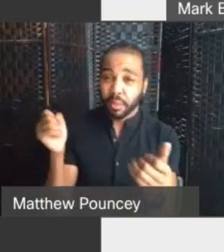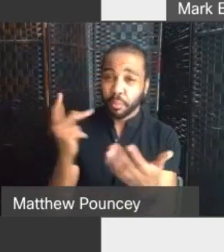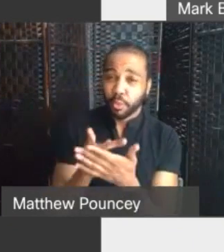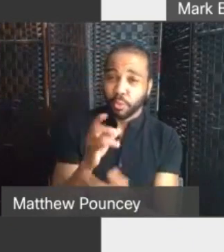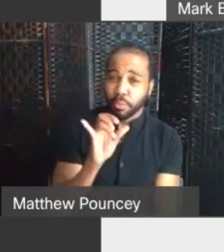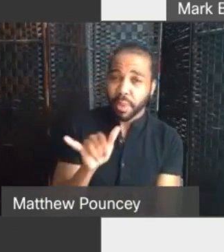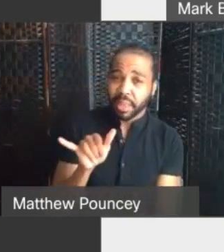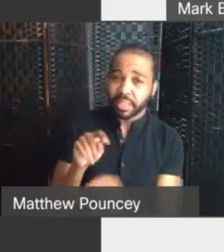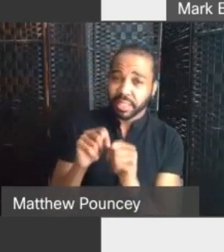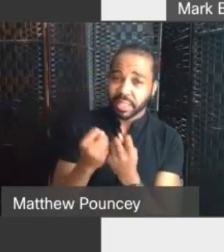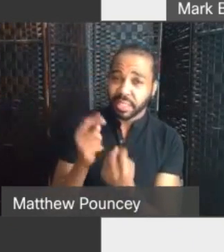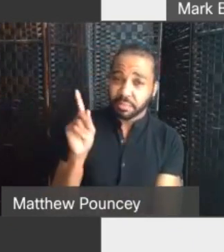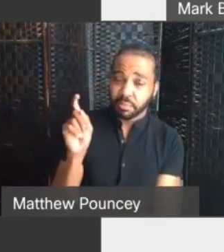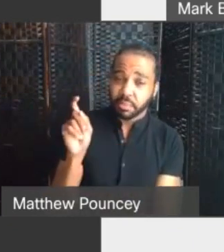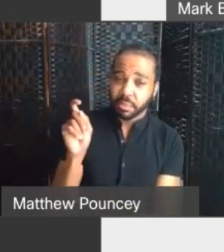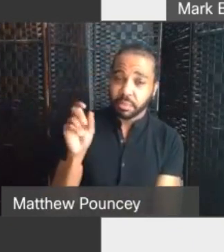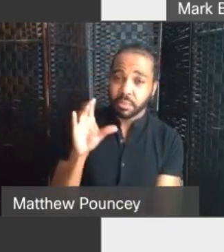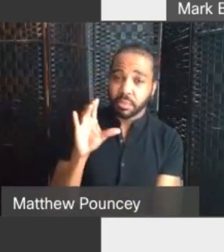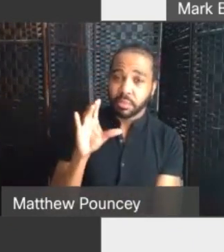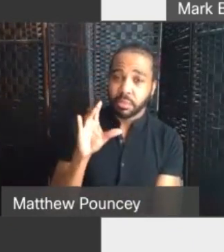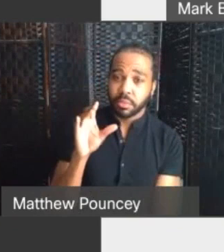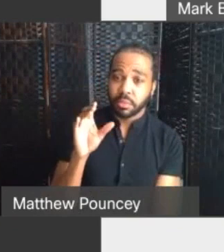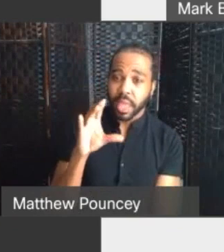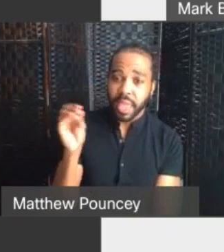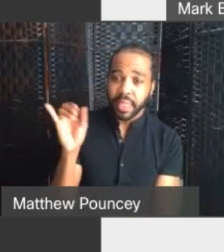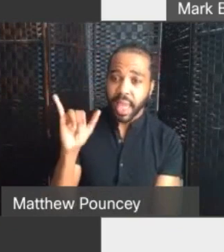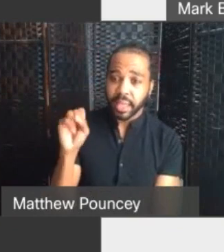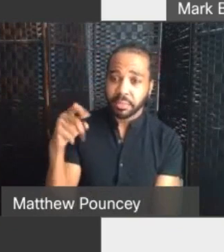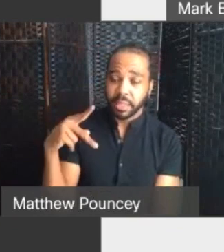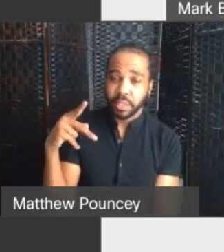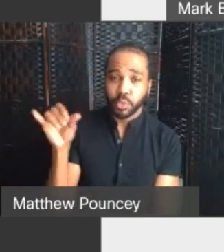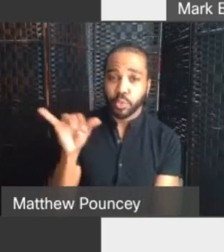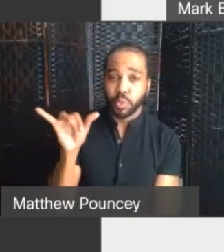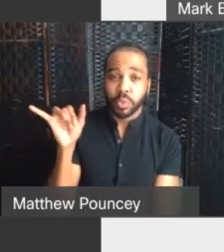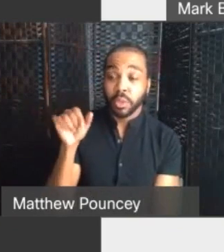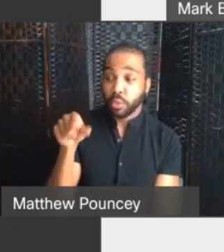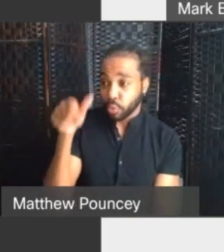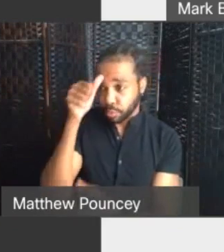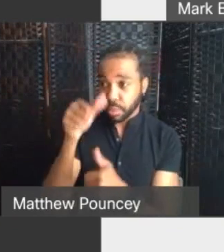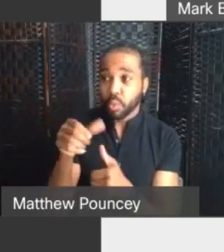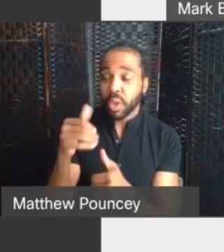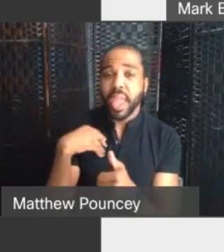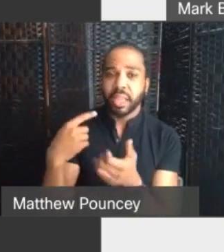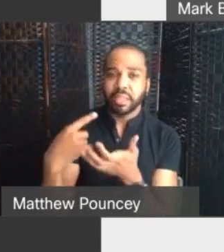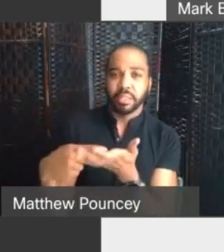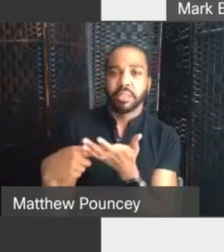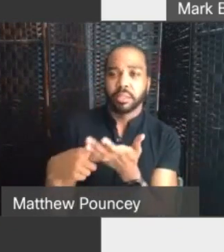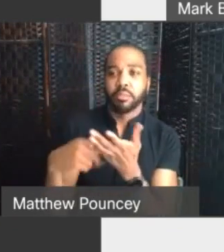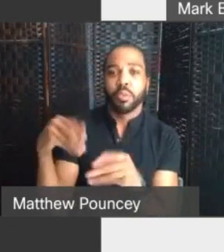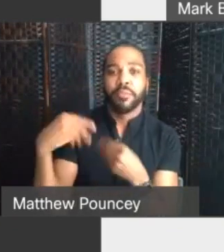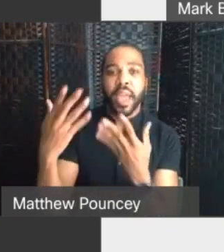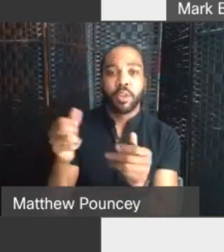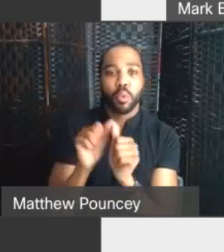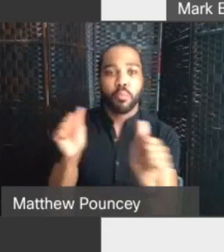team in the ISP, because if you recall, when we had issues about providing remote